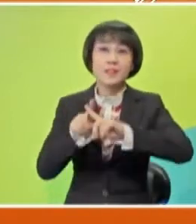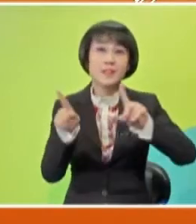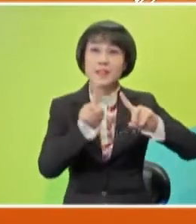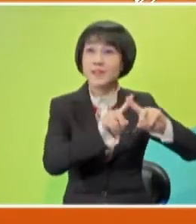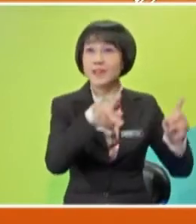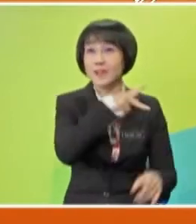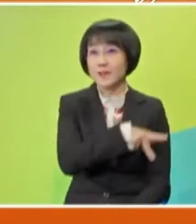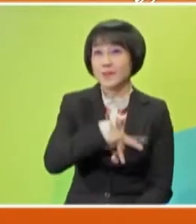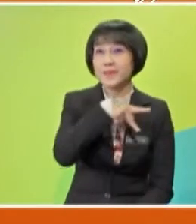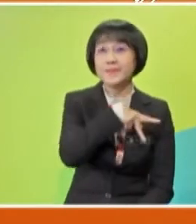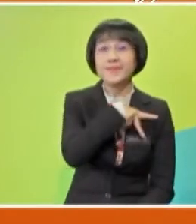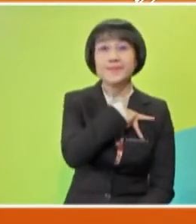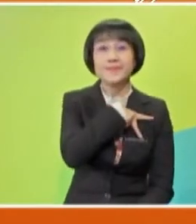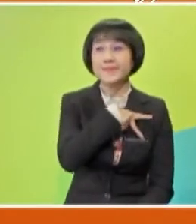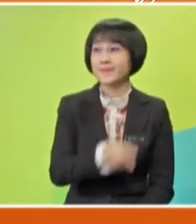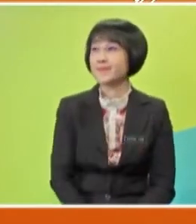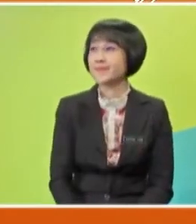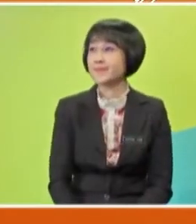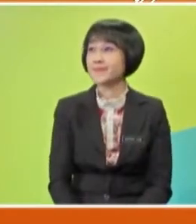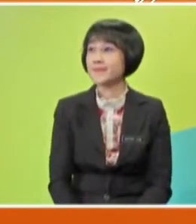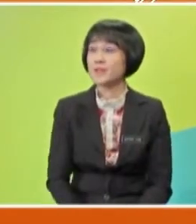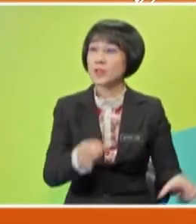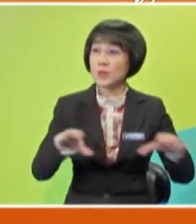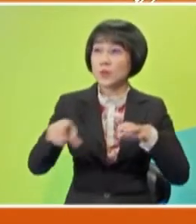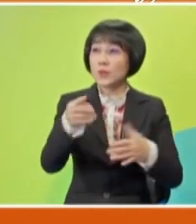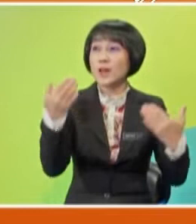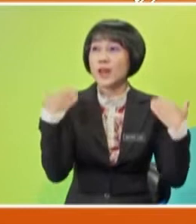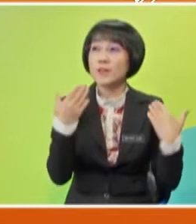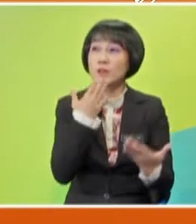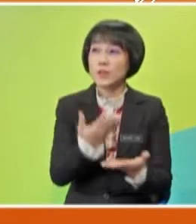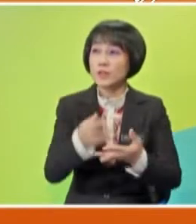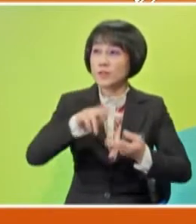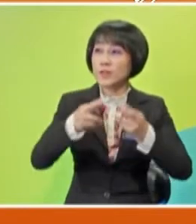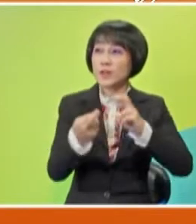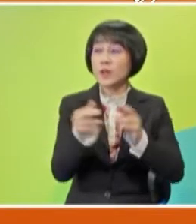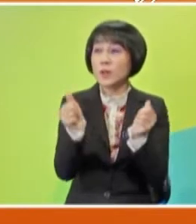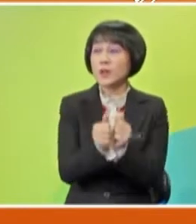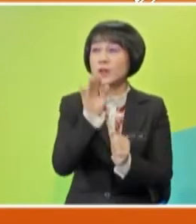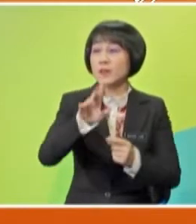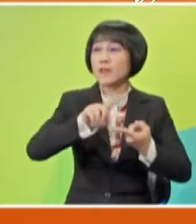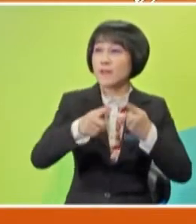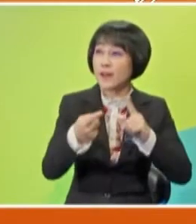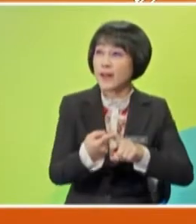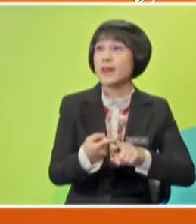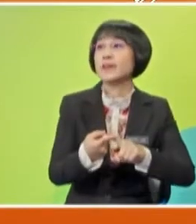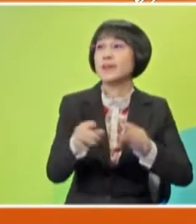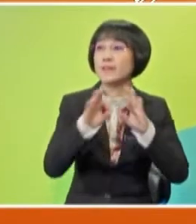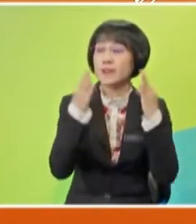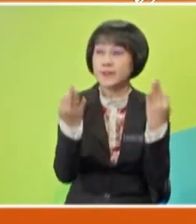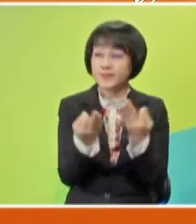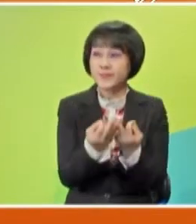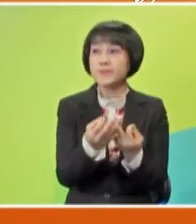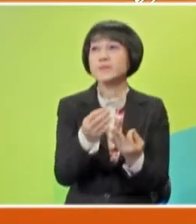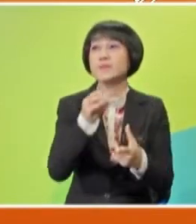personalities. And Yeah. also the last one, do you have a good relationship with your friends, family, or